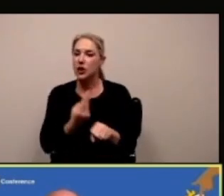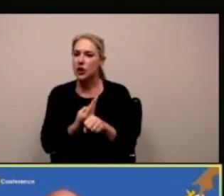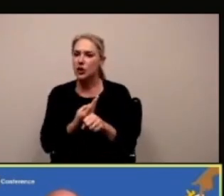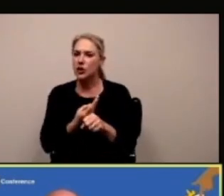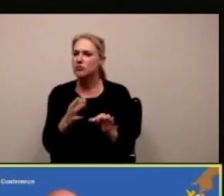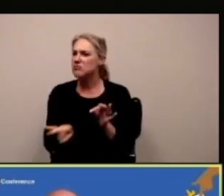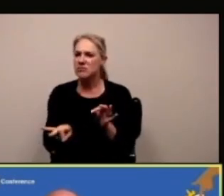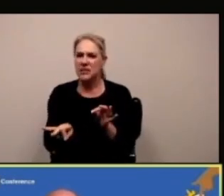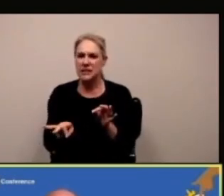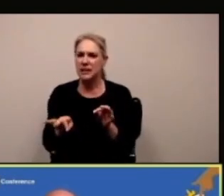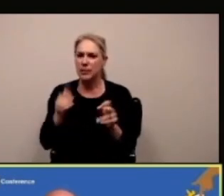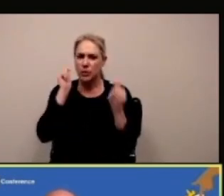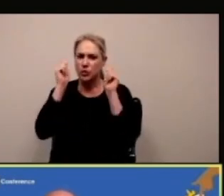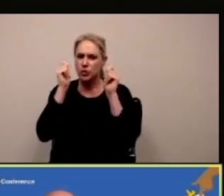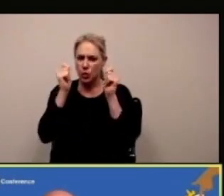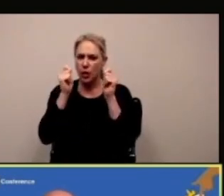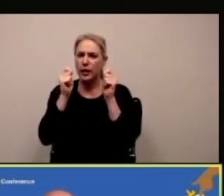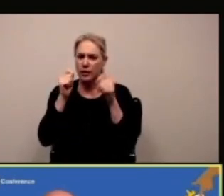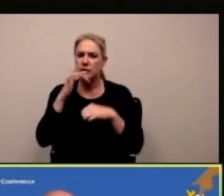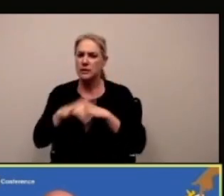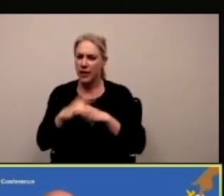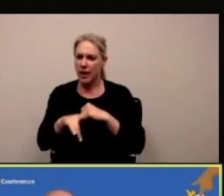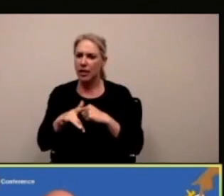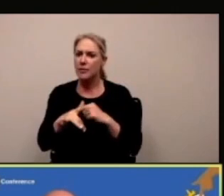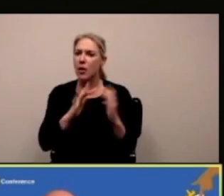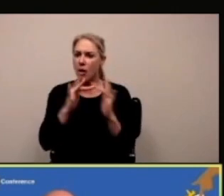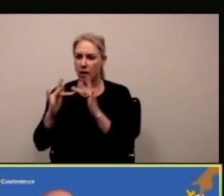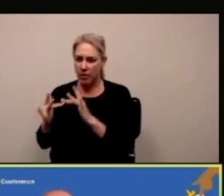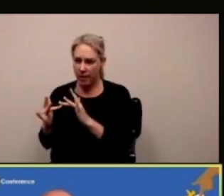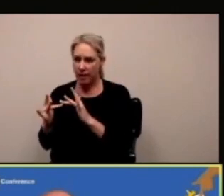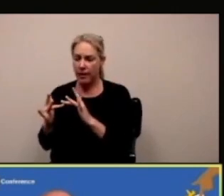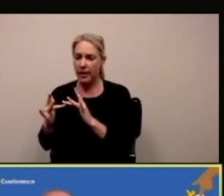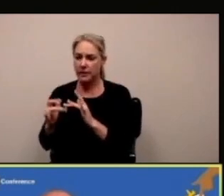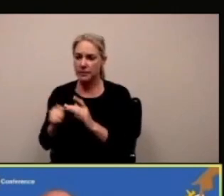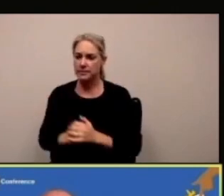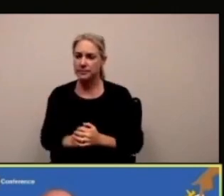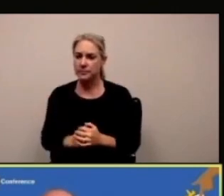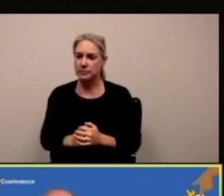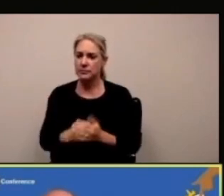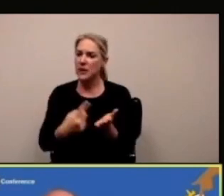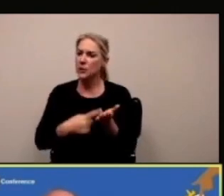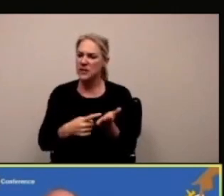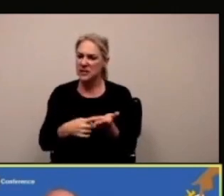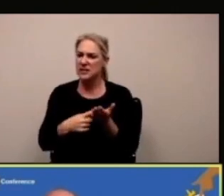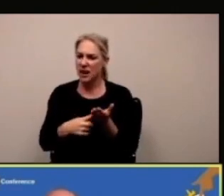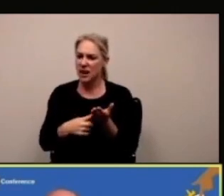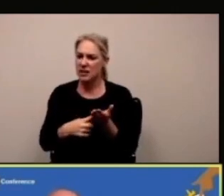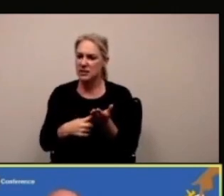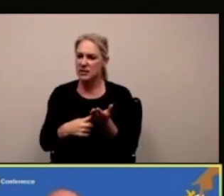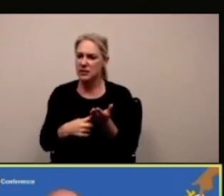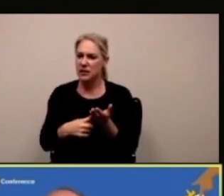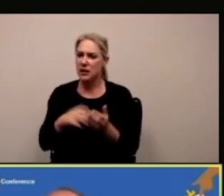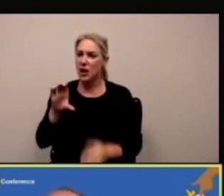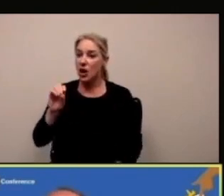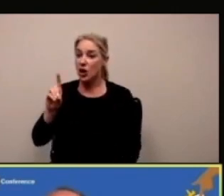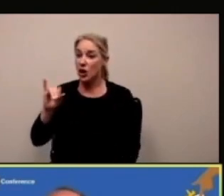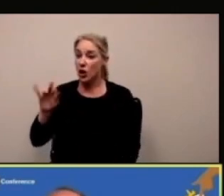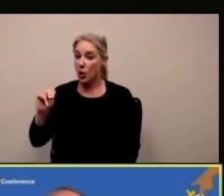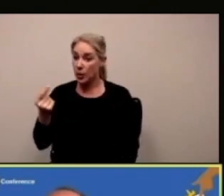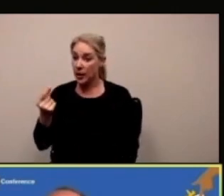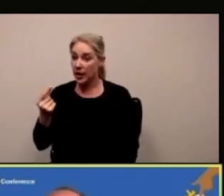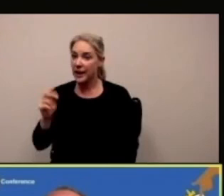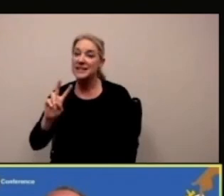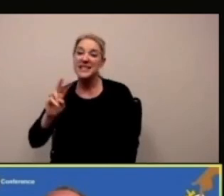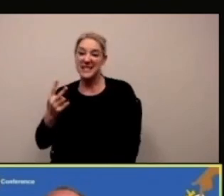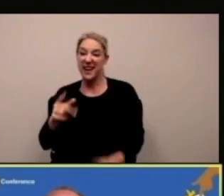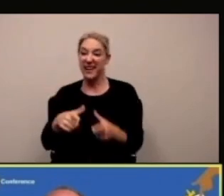the Scratch Junior website. I also know that we've talked a little bit about coding as a second language. Is that the